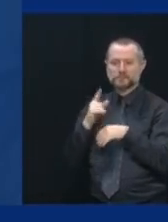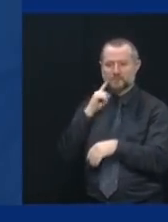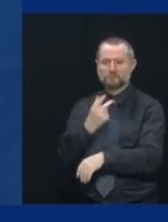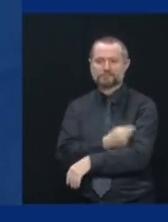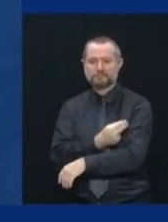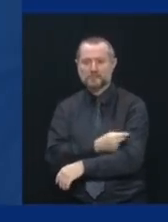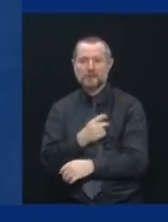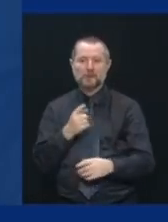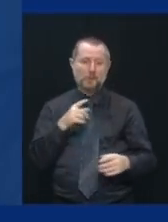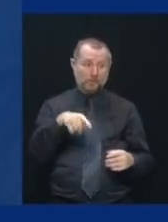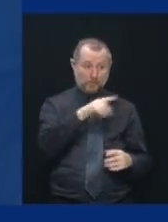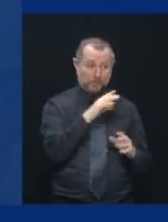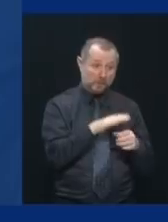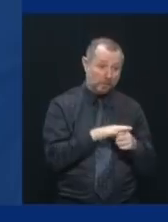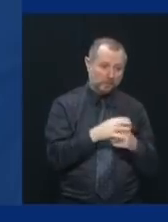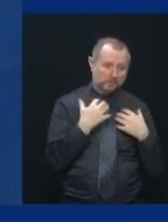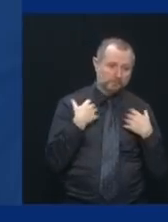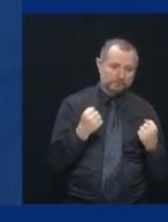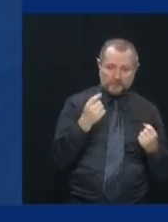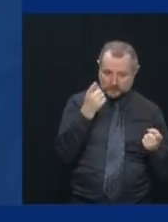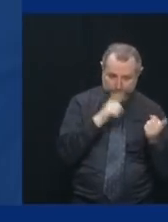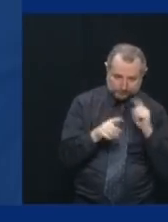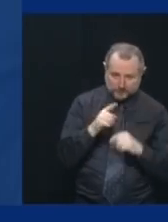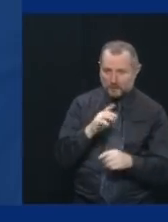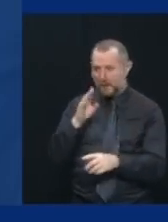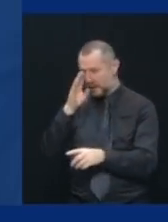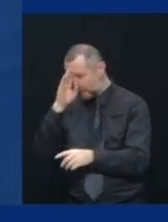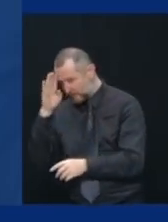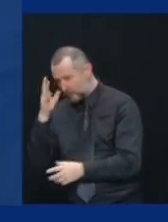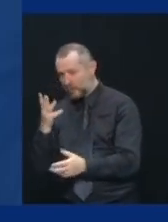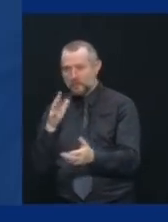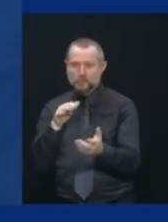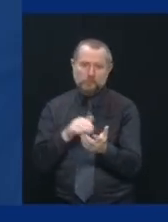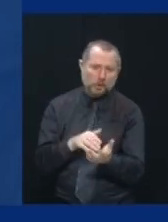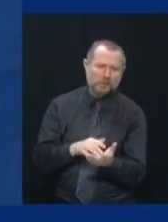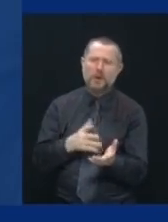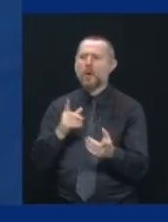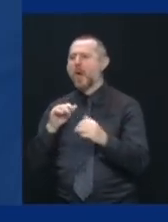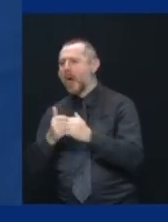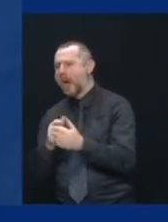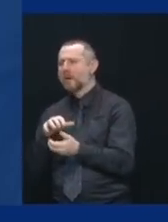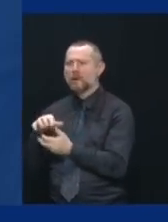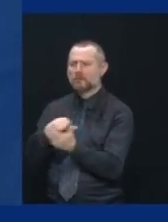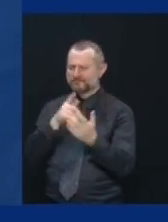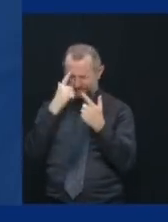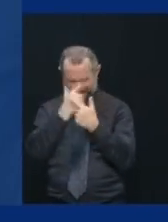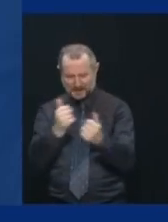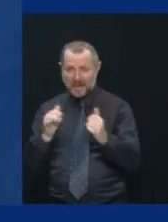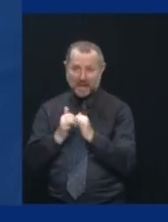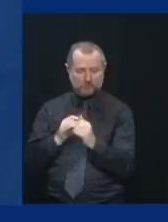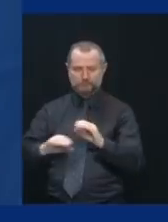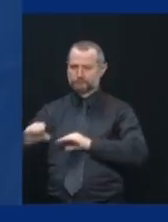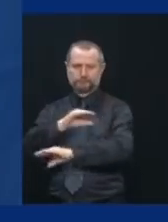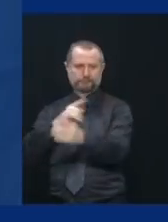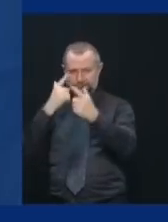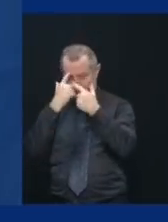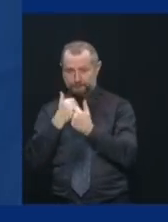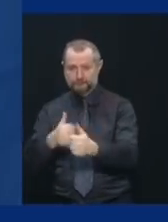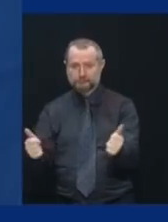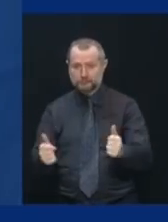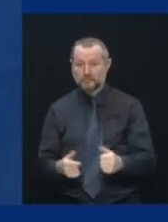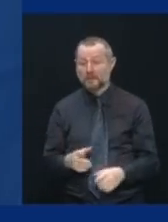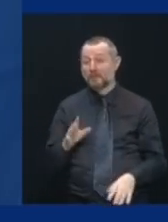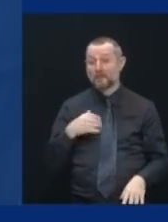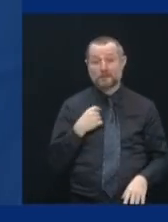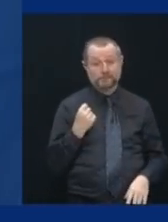local doctor networks. That is up to them how they do that. You do need, this is for